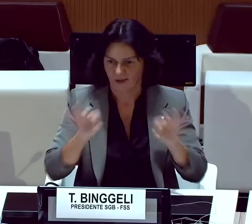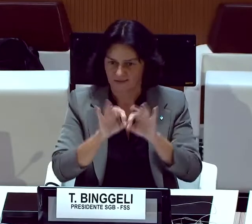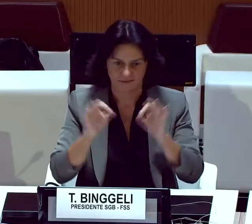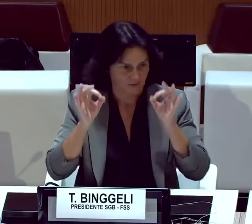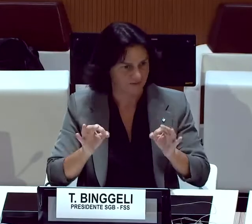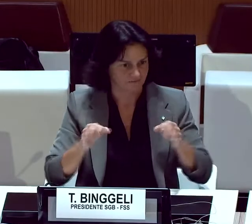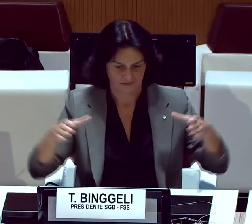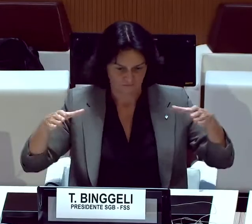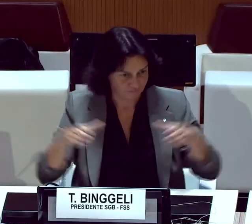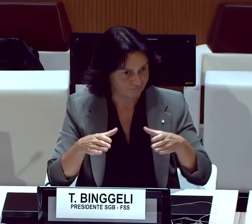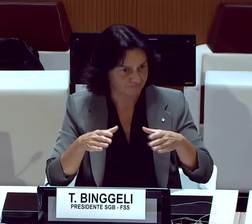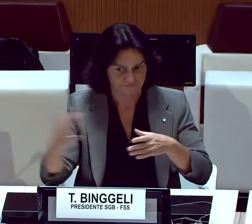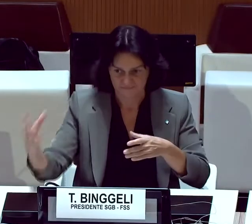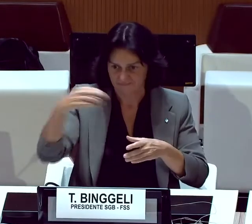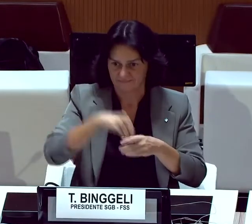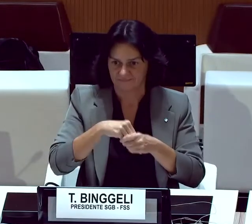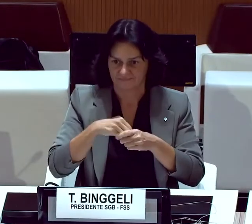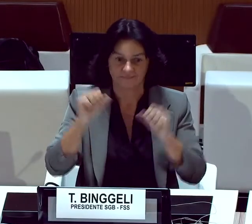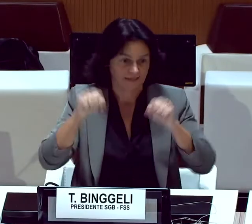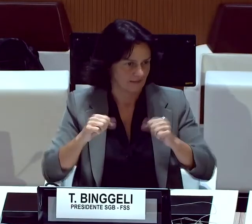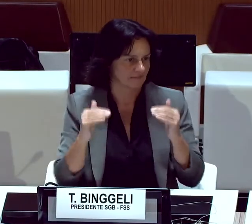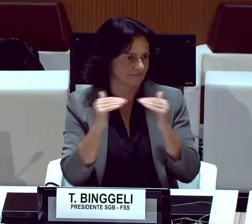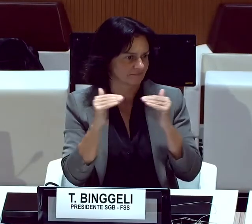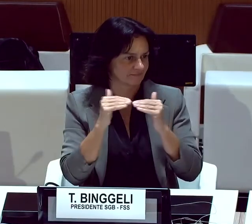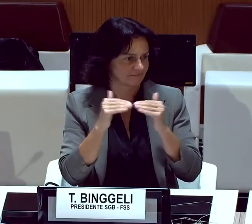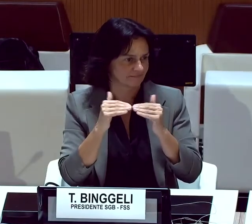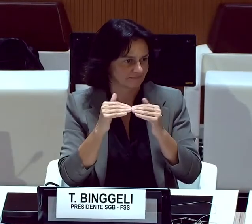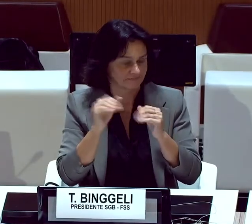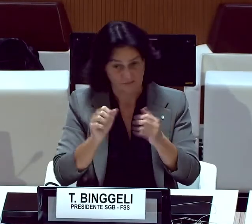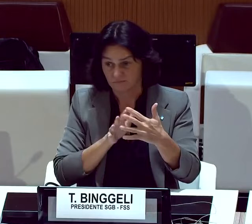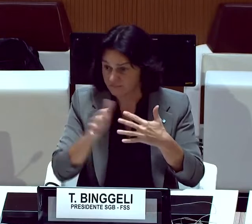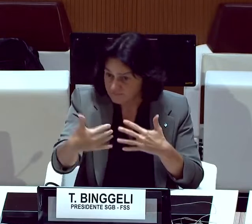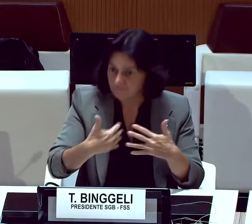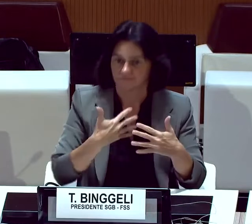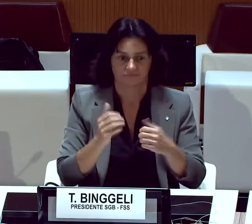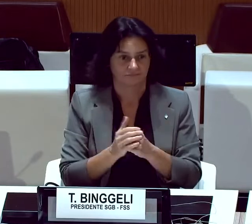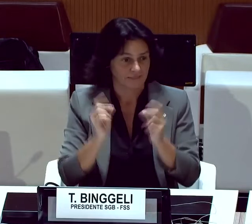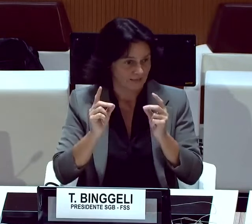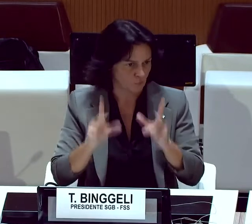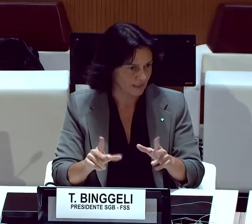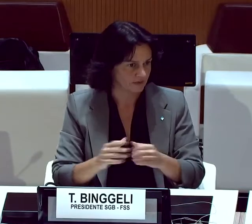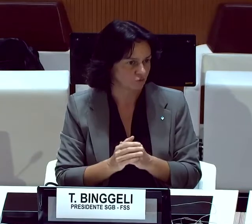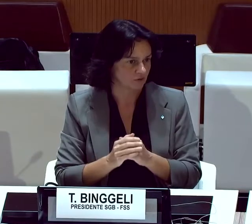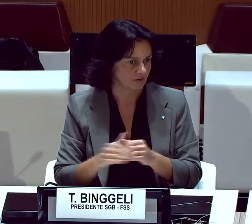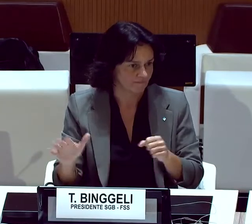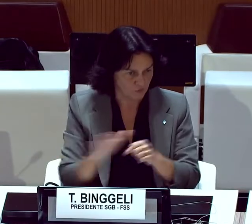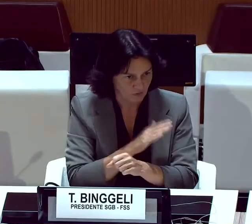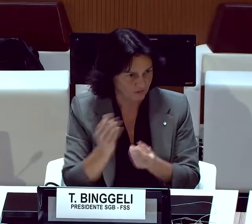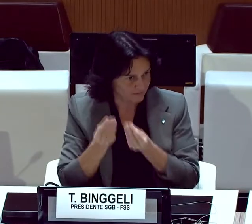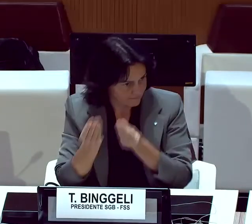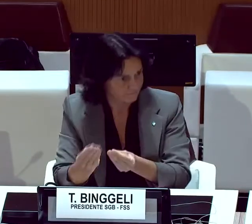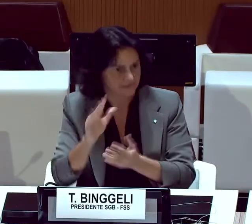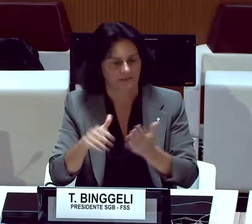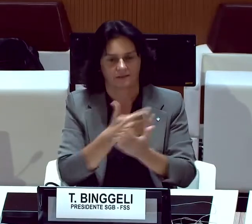important and need to be on the ground practically, as has been mentioned by our distinguished colleagues. And only when that